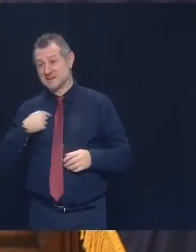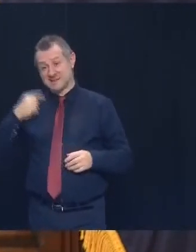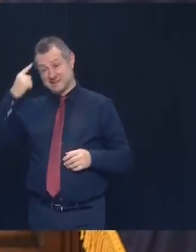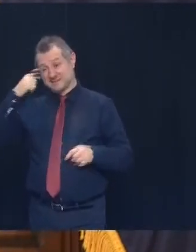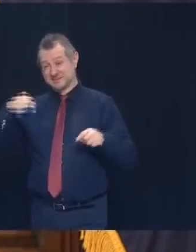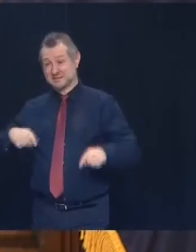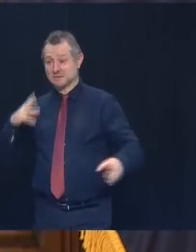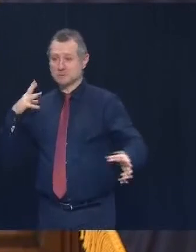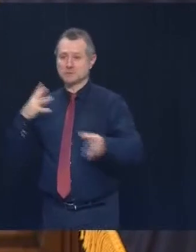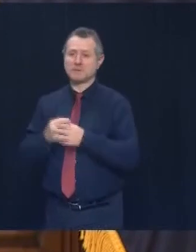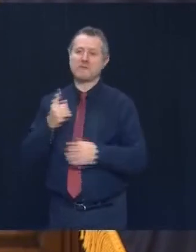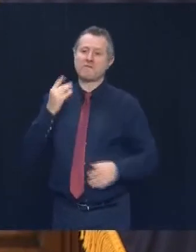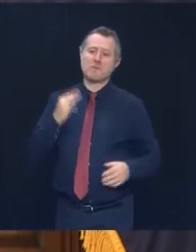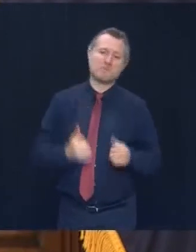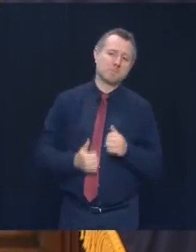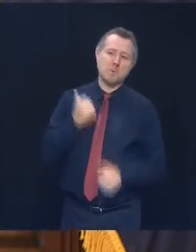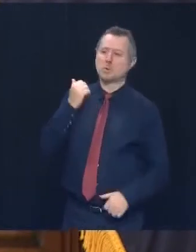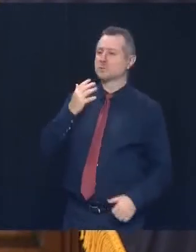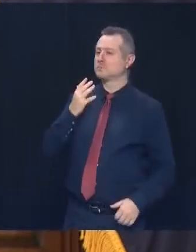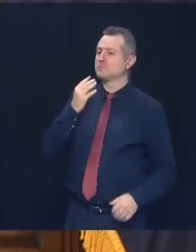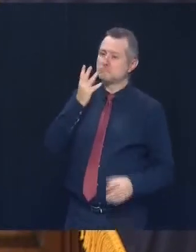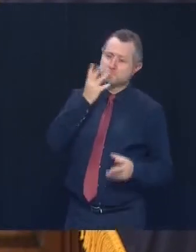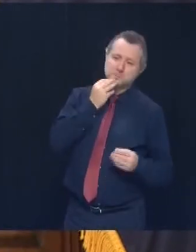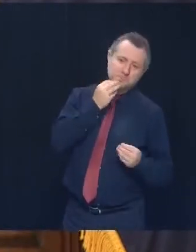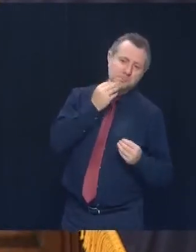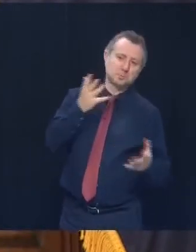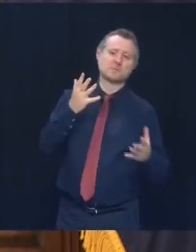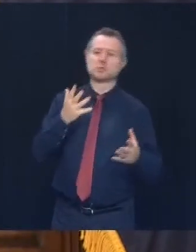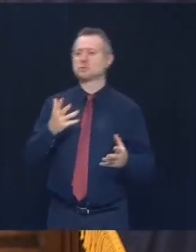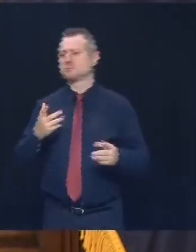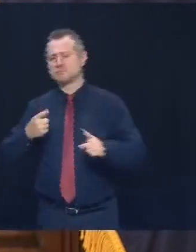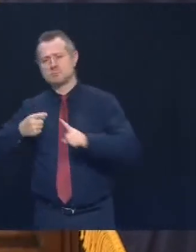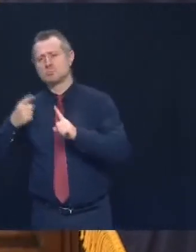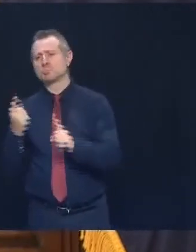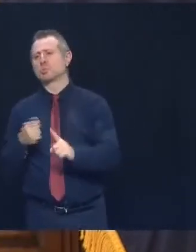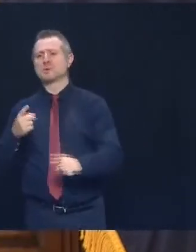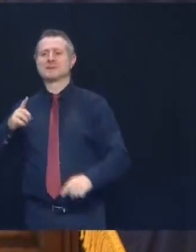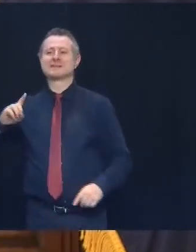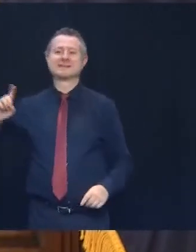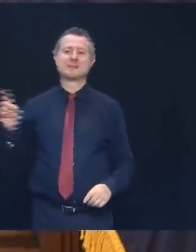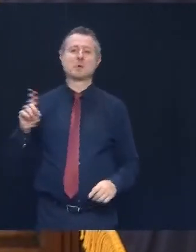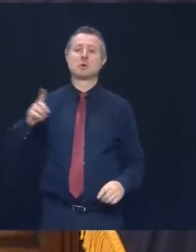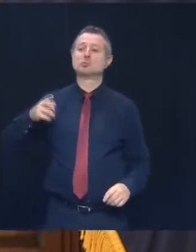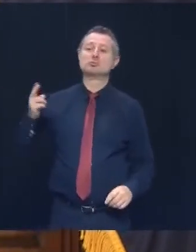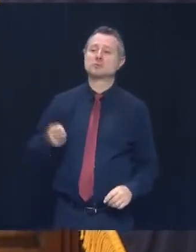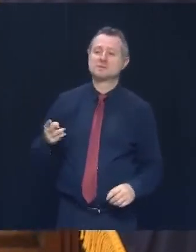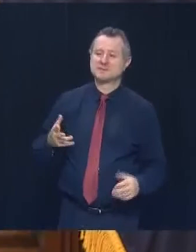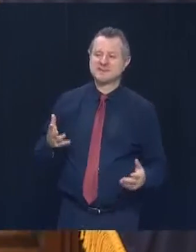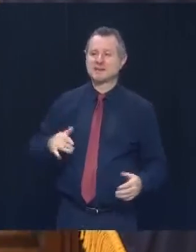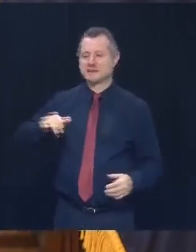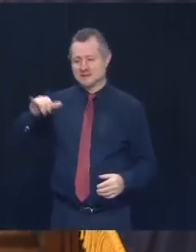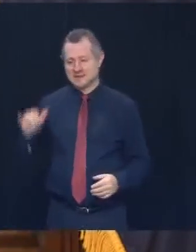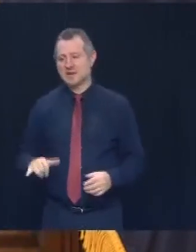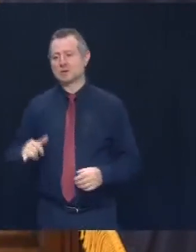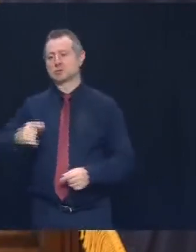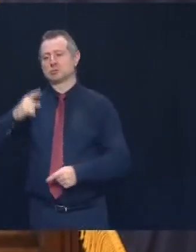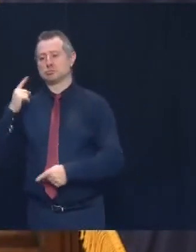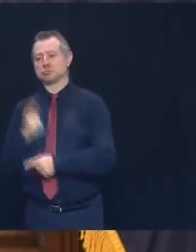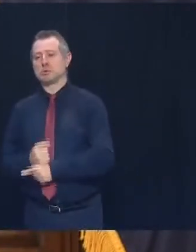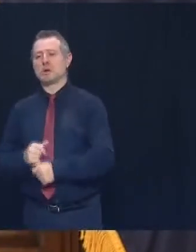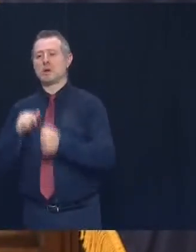moments in democracy because it's how it's supposed to work. It is